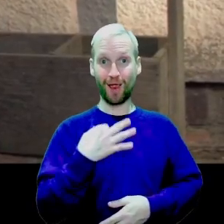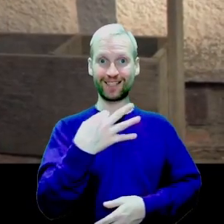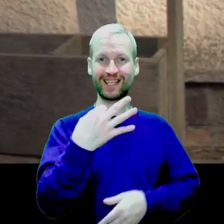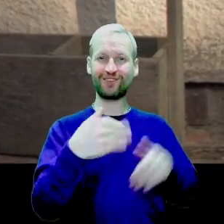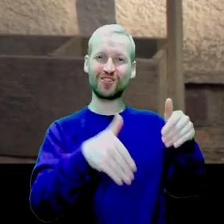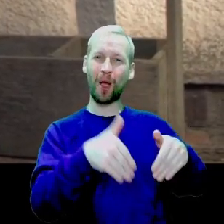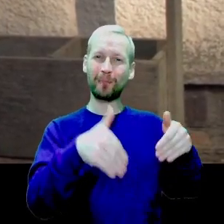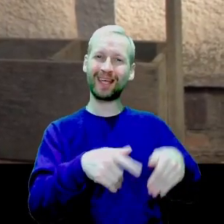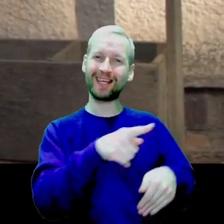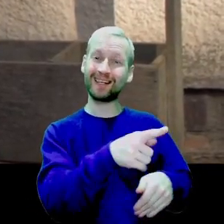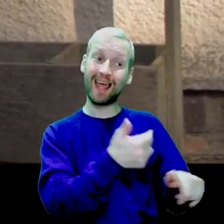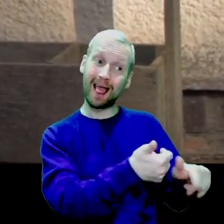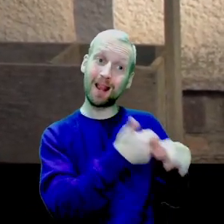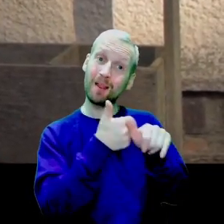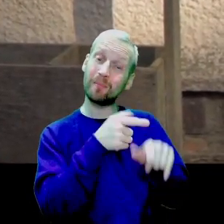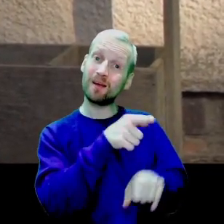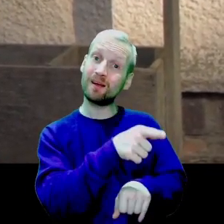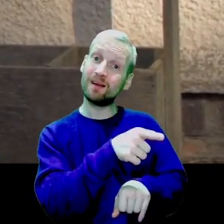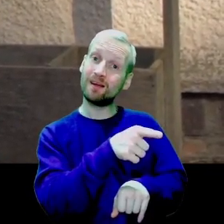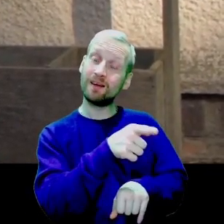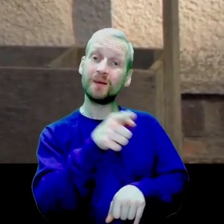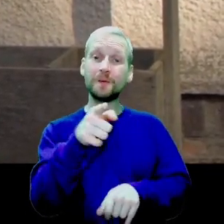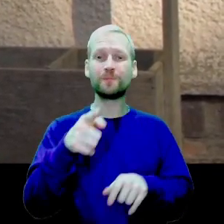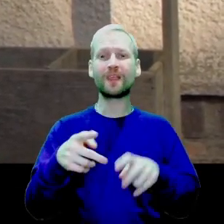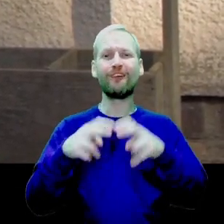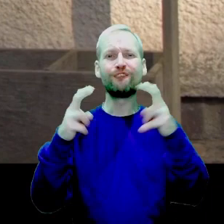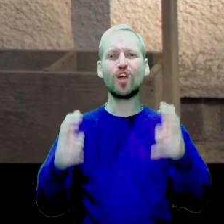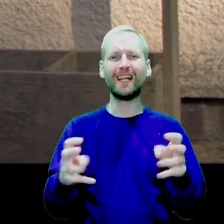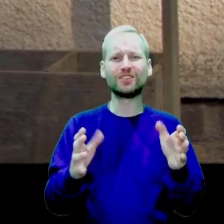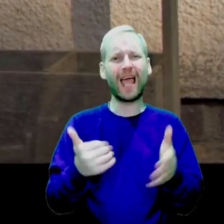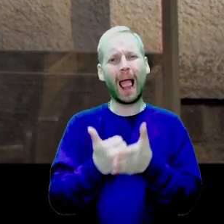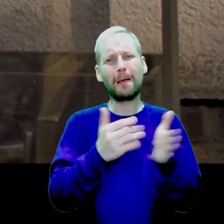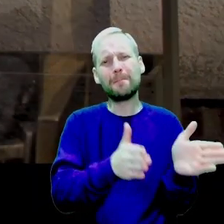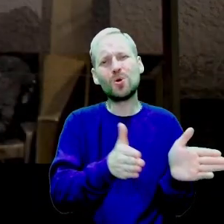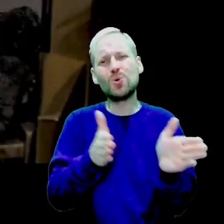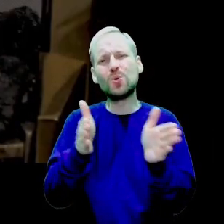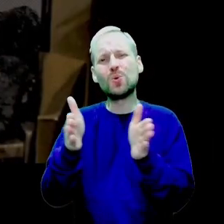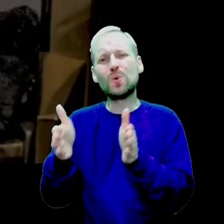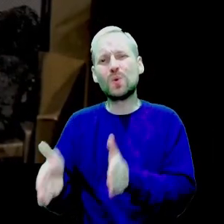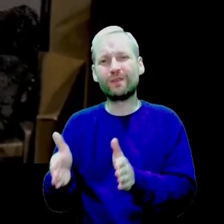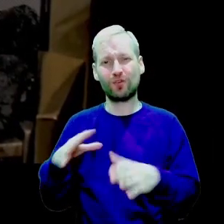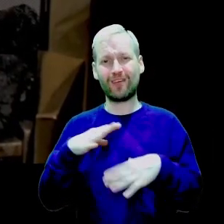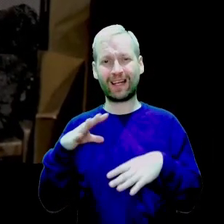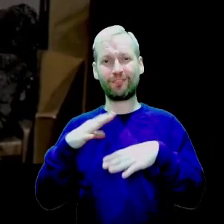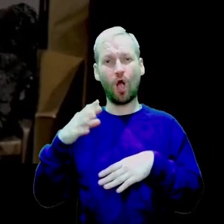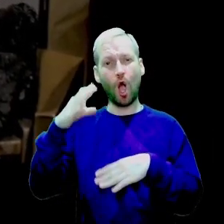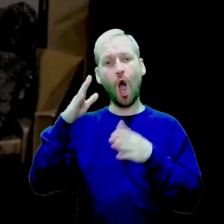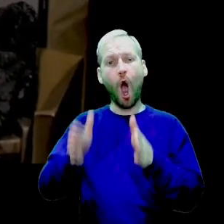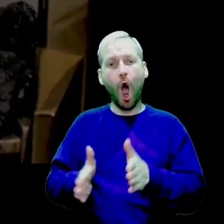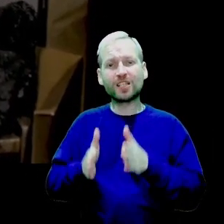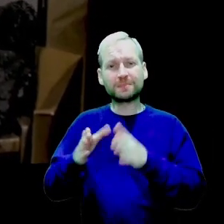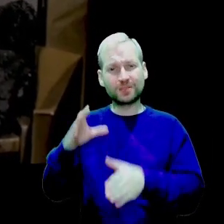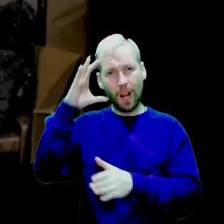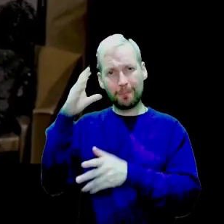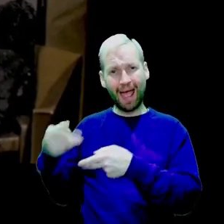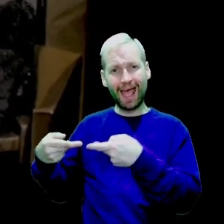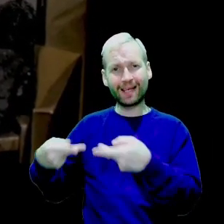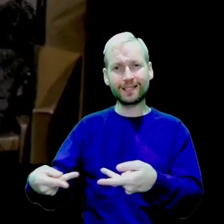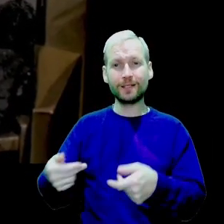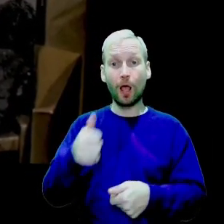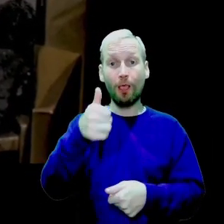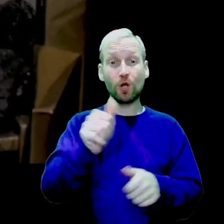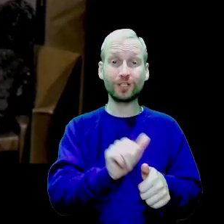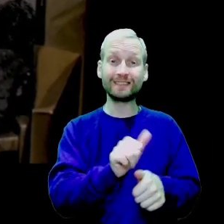shopping he requires, a furniture shifter for the hospital bed, the good neighbour